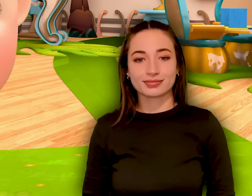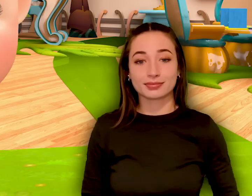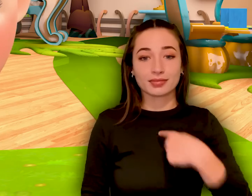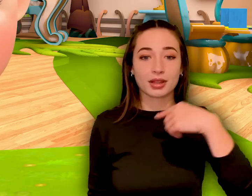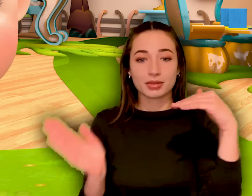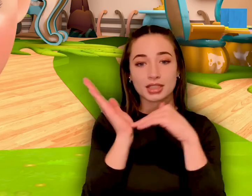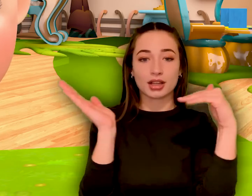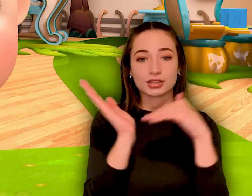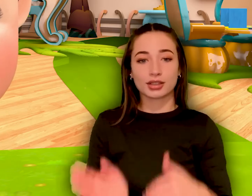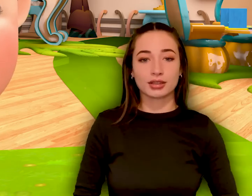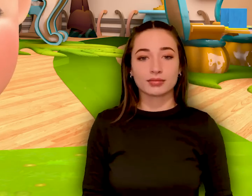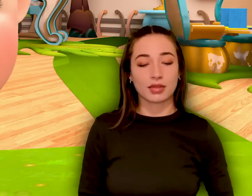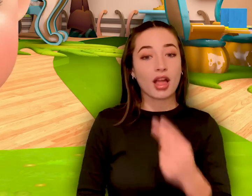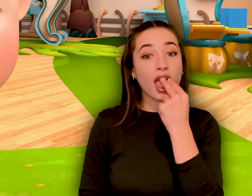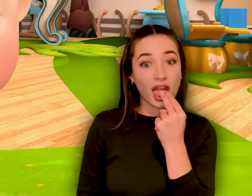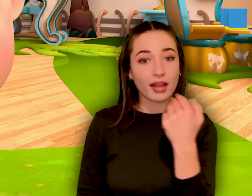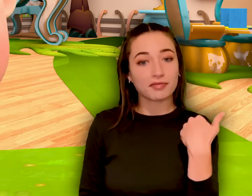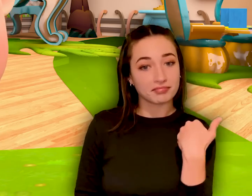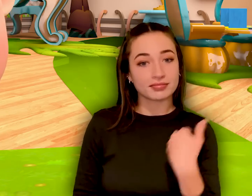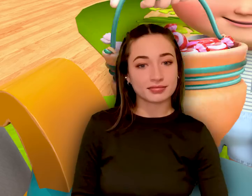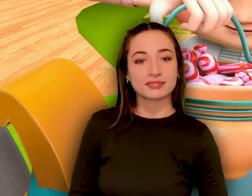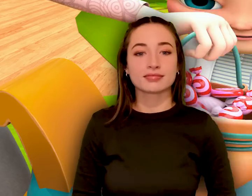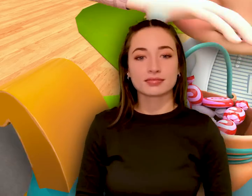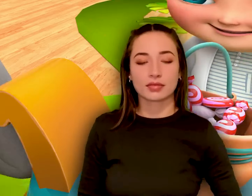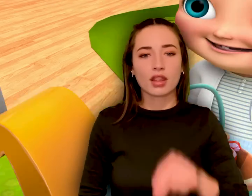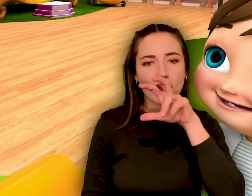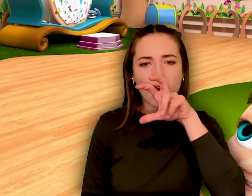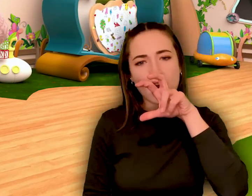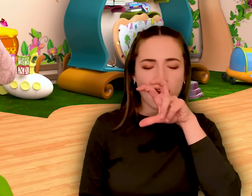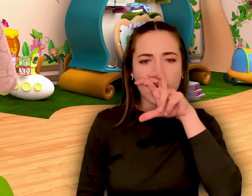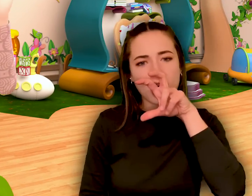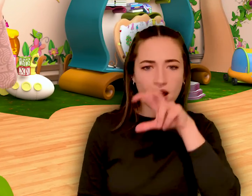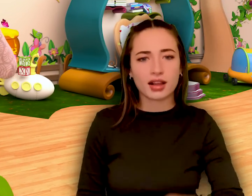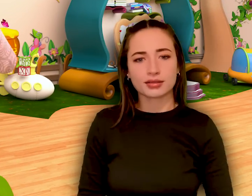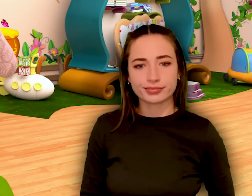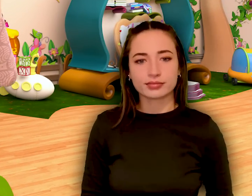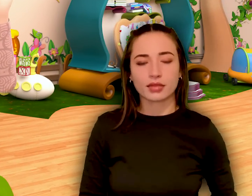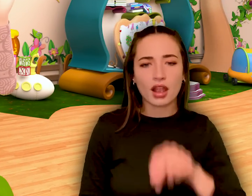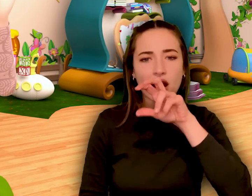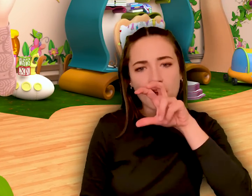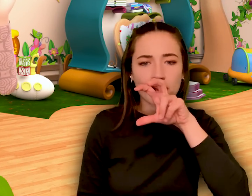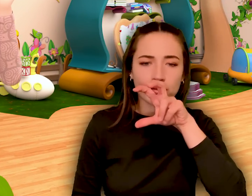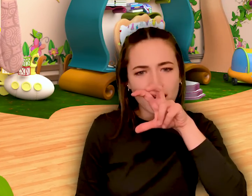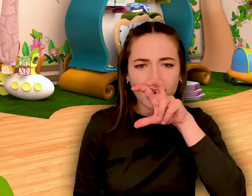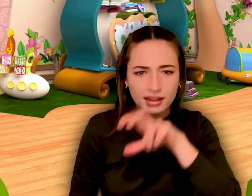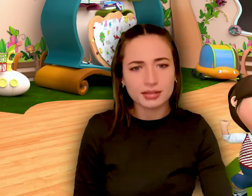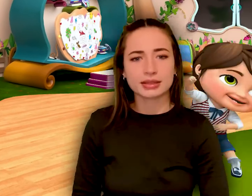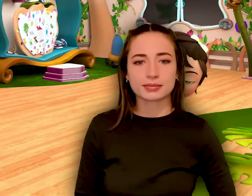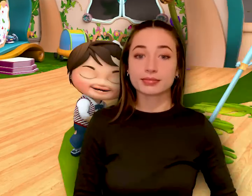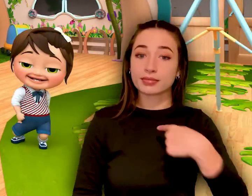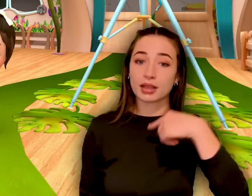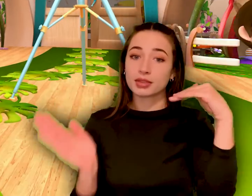right I'm a doctor with a tongue depressor wide wide ah ah open your